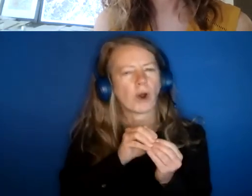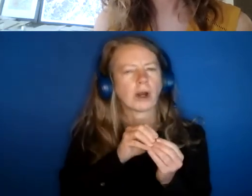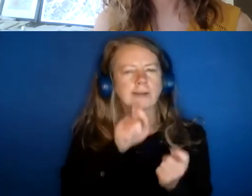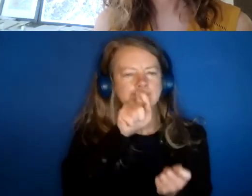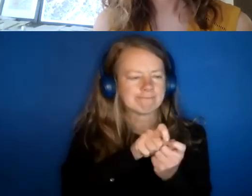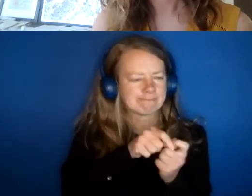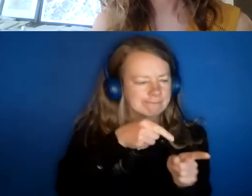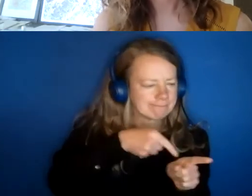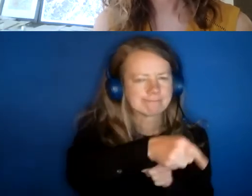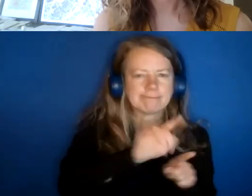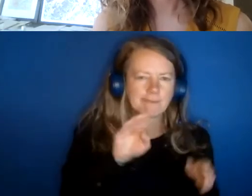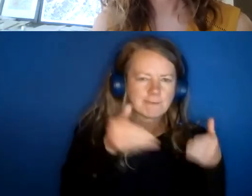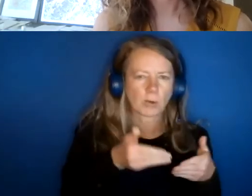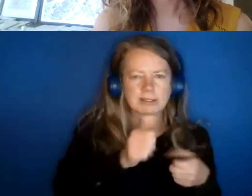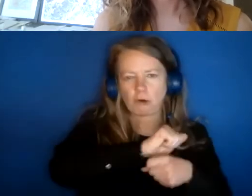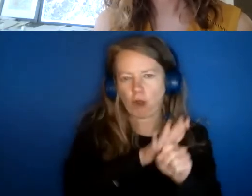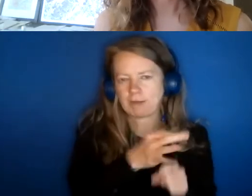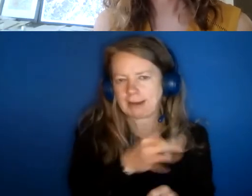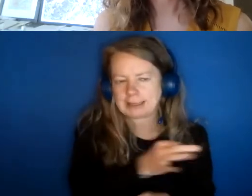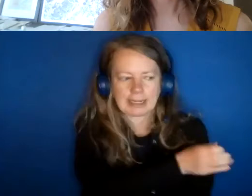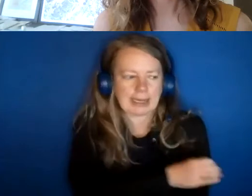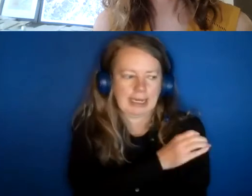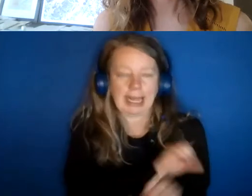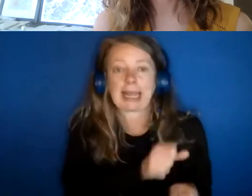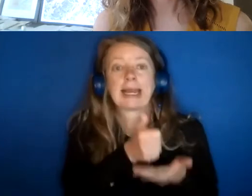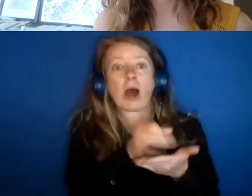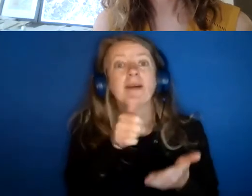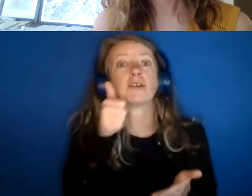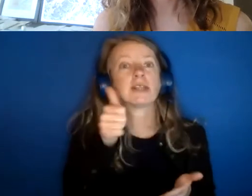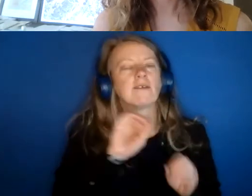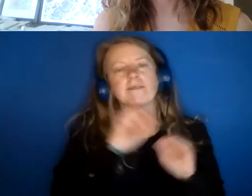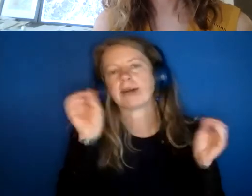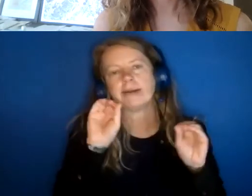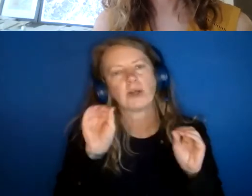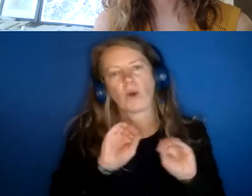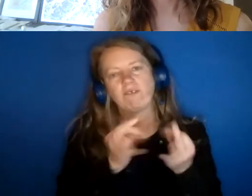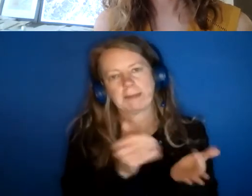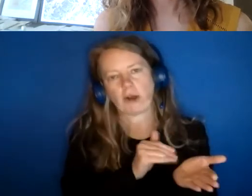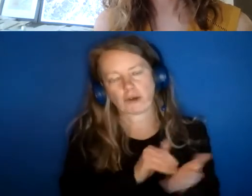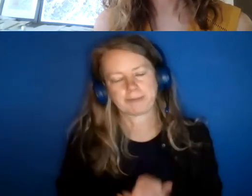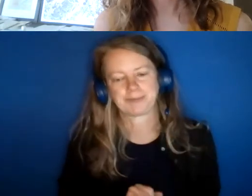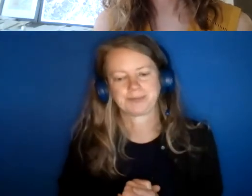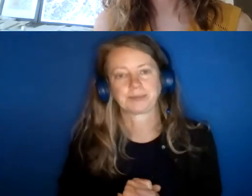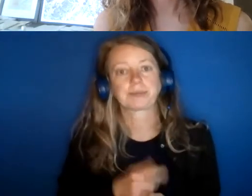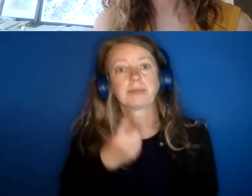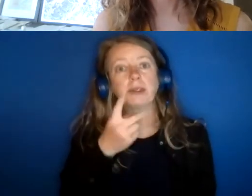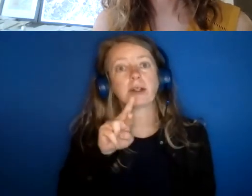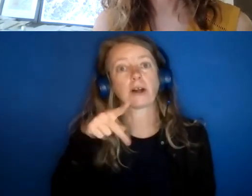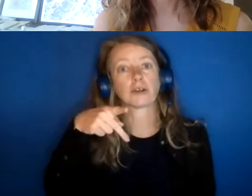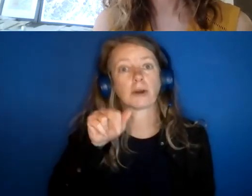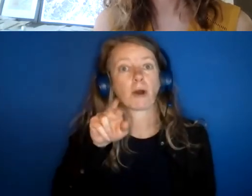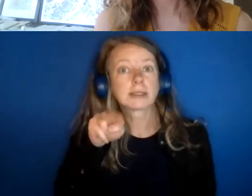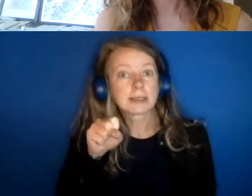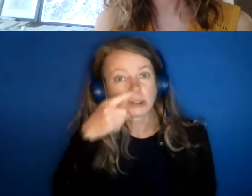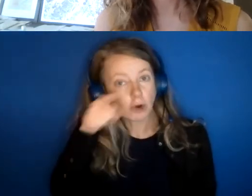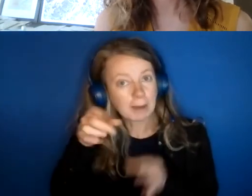that can help you out if you don't have a primary care provider. Dr. Parsons, can you talk to us a little bit about the process